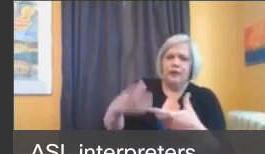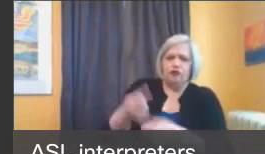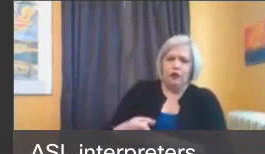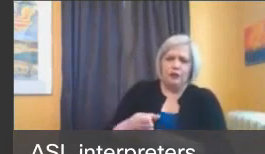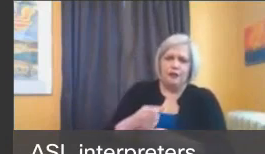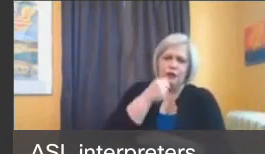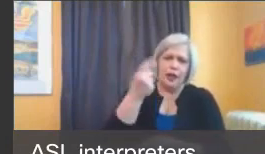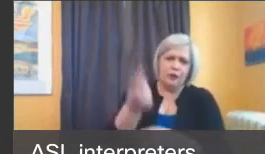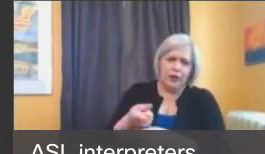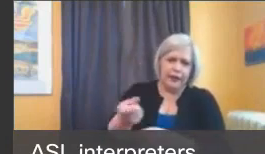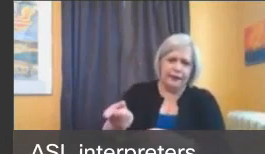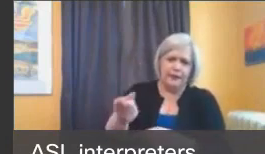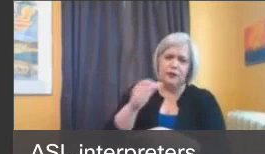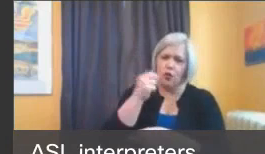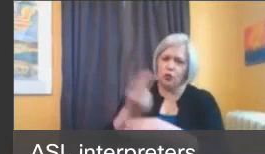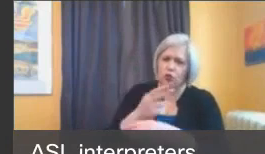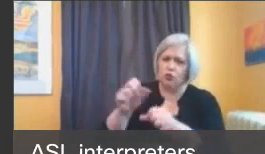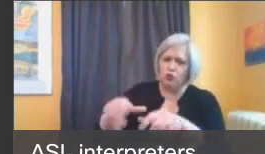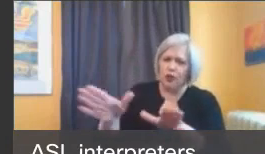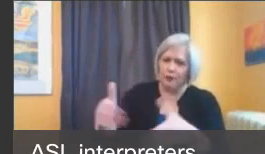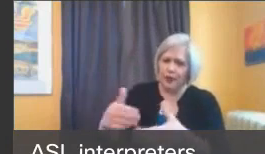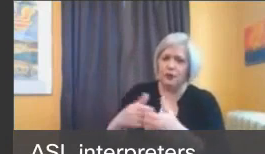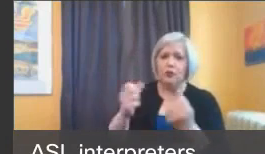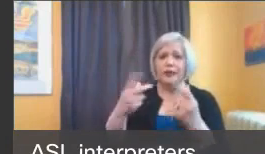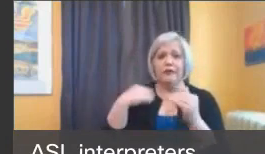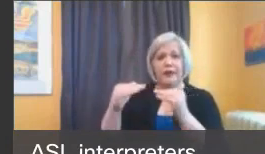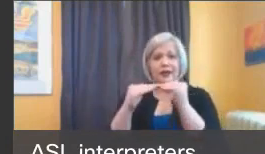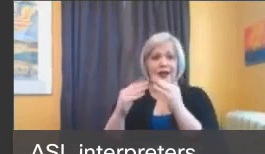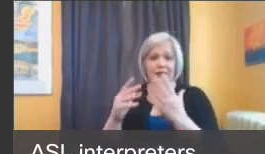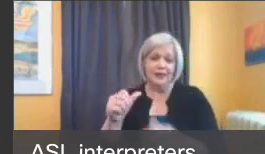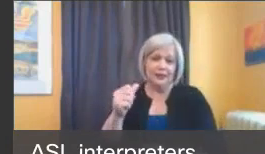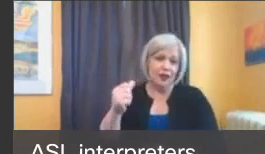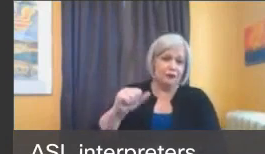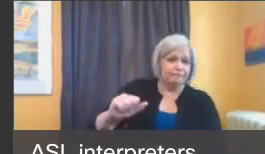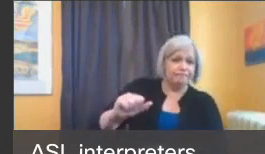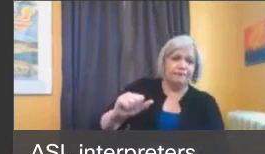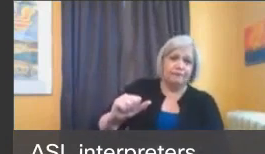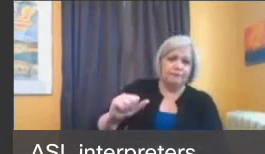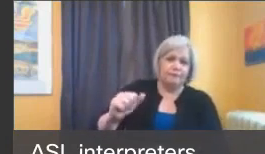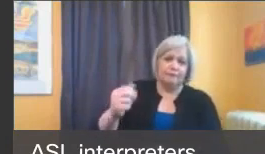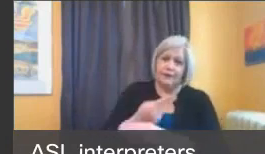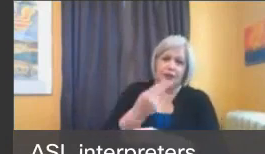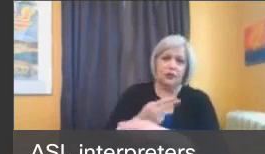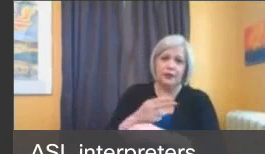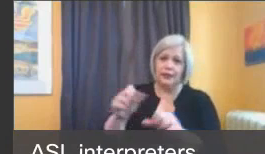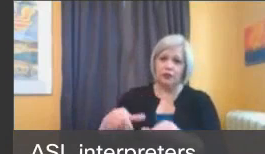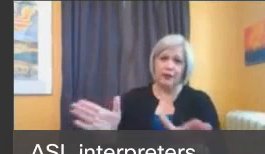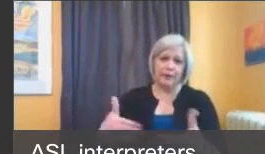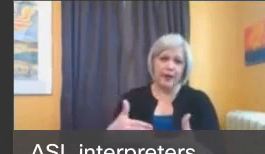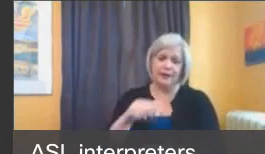mail. So many of my colleagues, there is a bit of a chilling effect on their